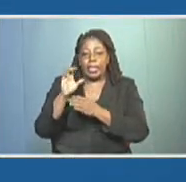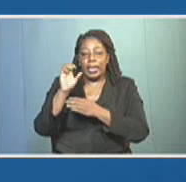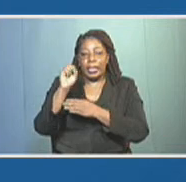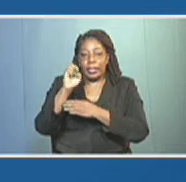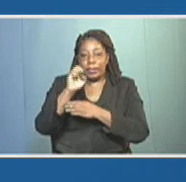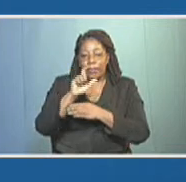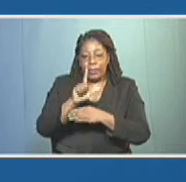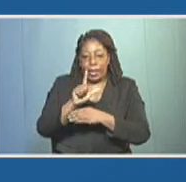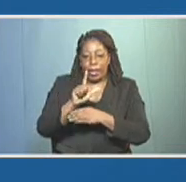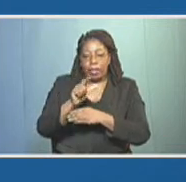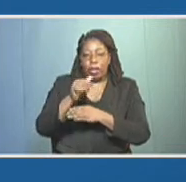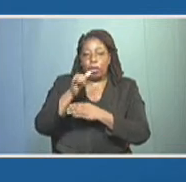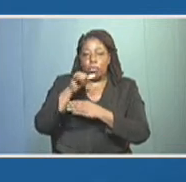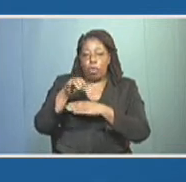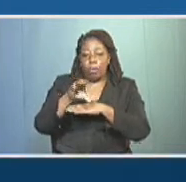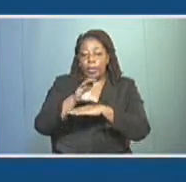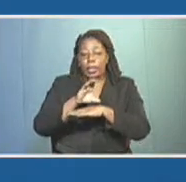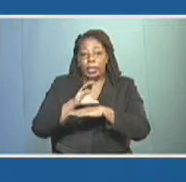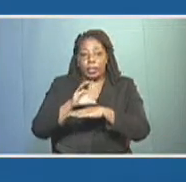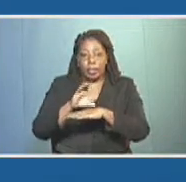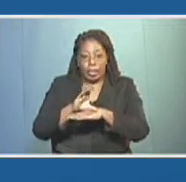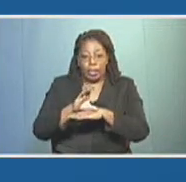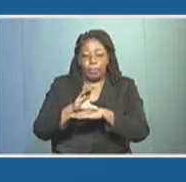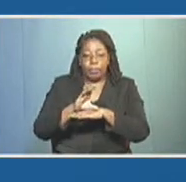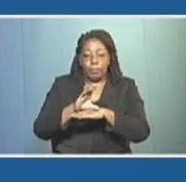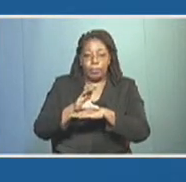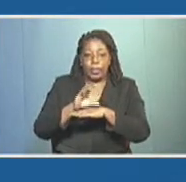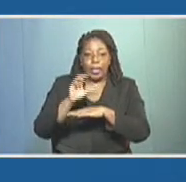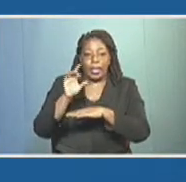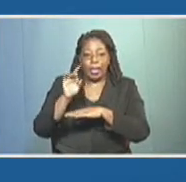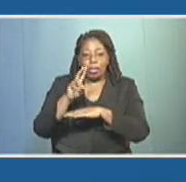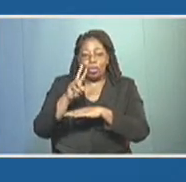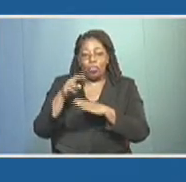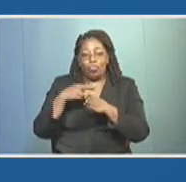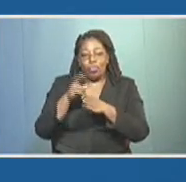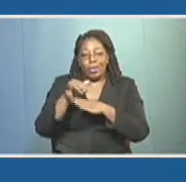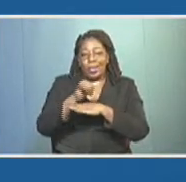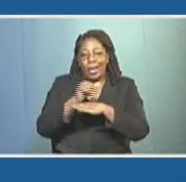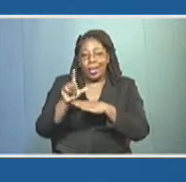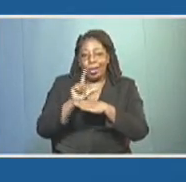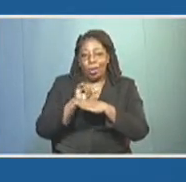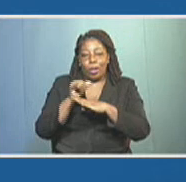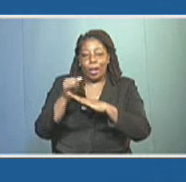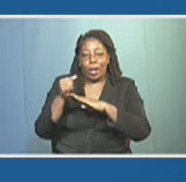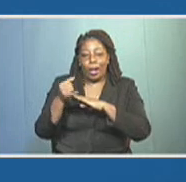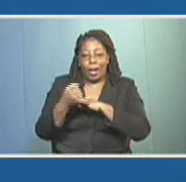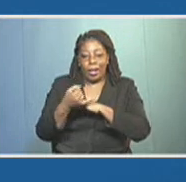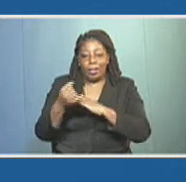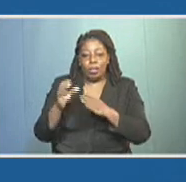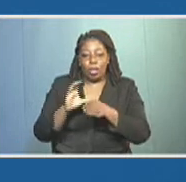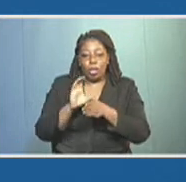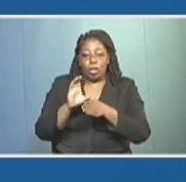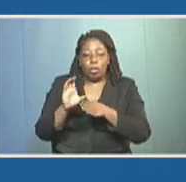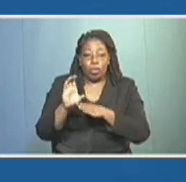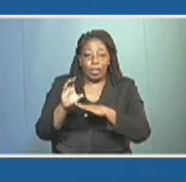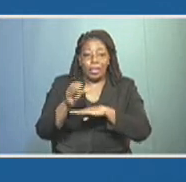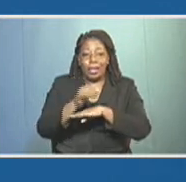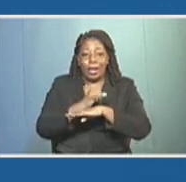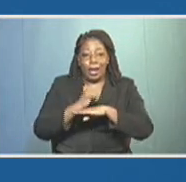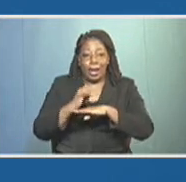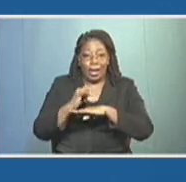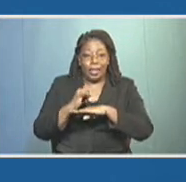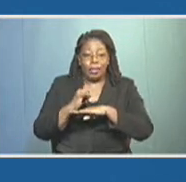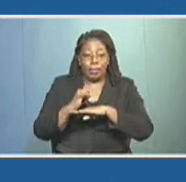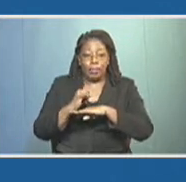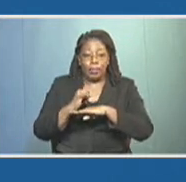Salvador and Rumkey, Georgetown, 81 degrees. 82s in Ragged Island, Clarence, Down Long Island, Crooked Island, Betsy Bay, and Acklands,